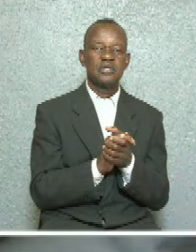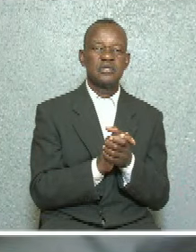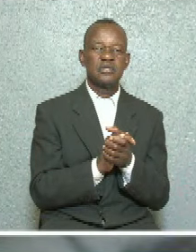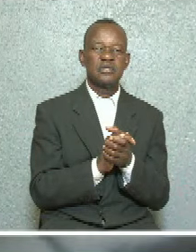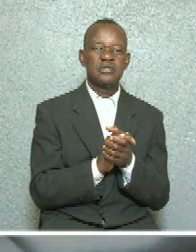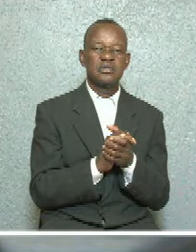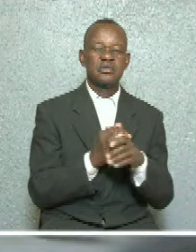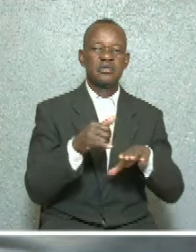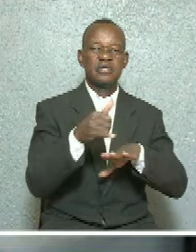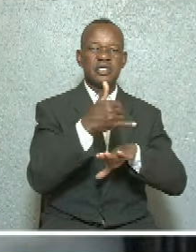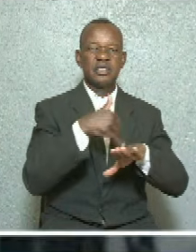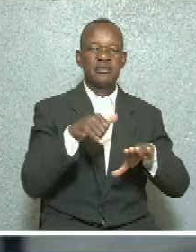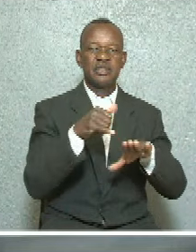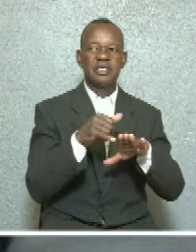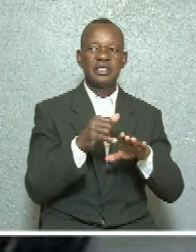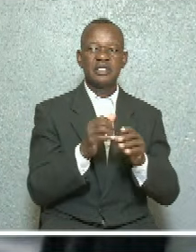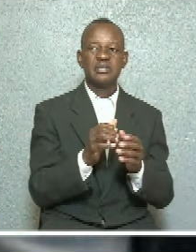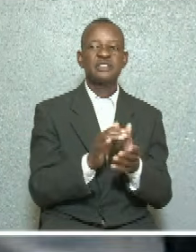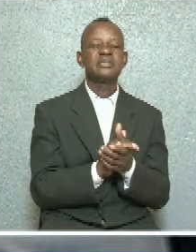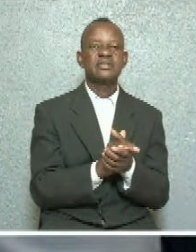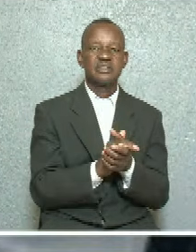live stream. So it's not bothered.